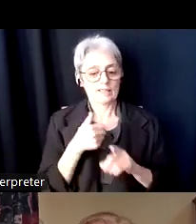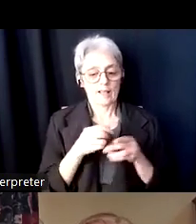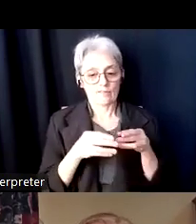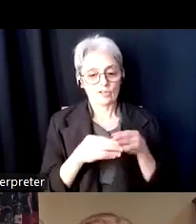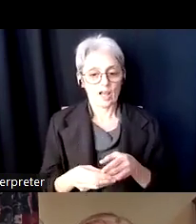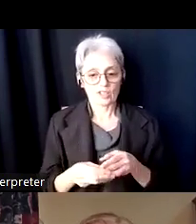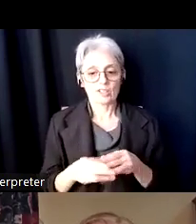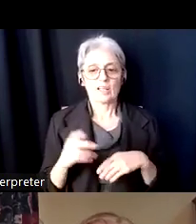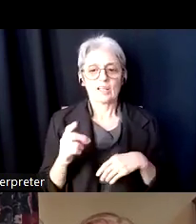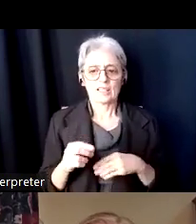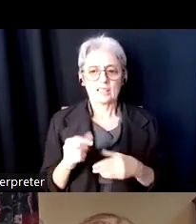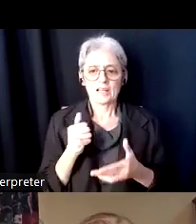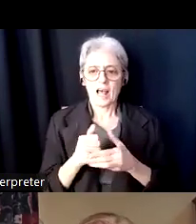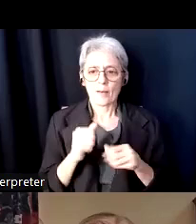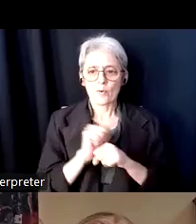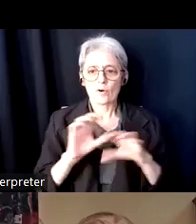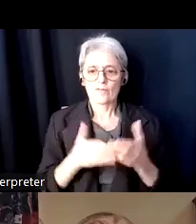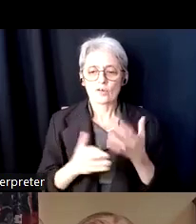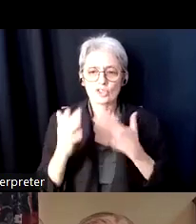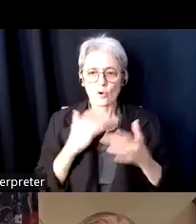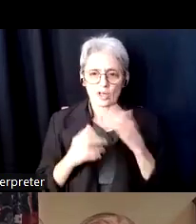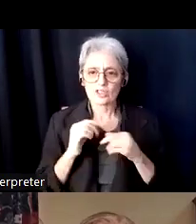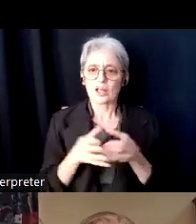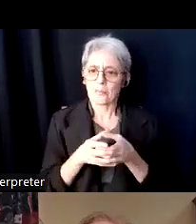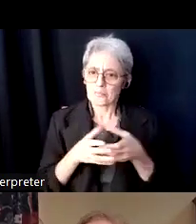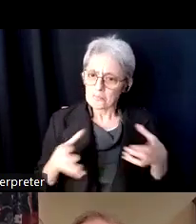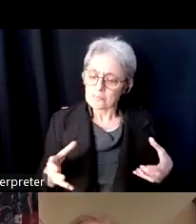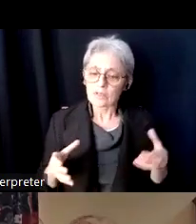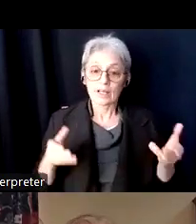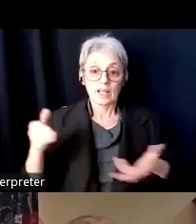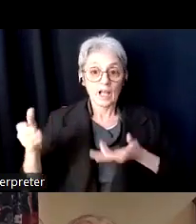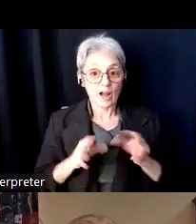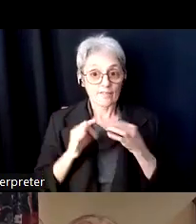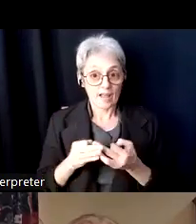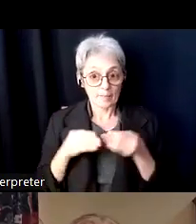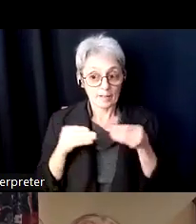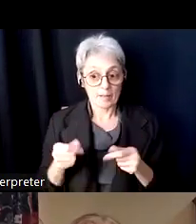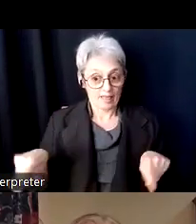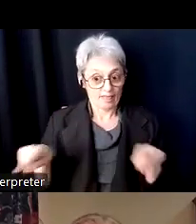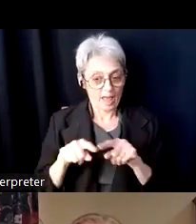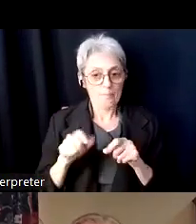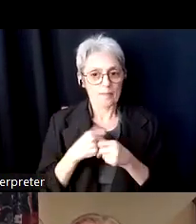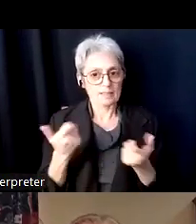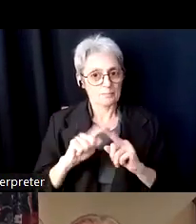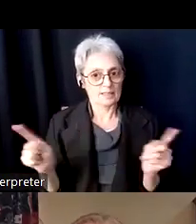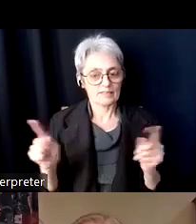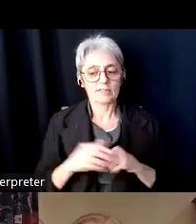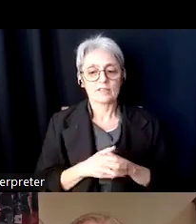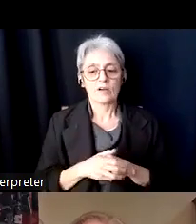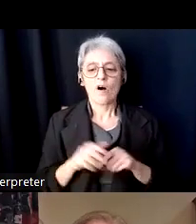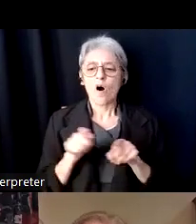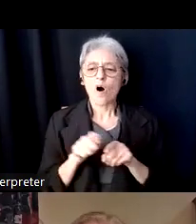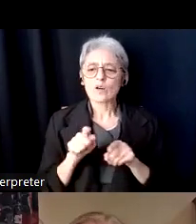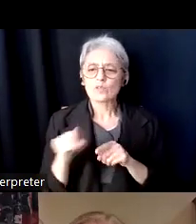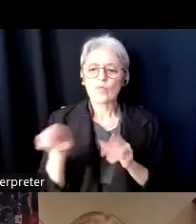workforce shortages, particularly being able to hire paid family makes a difference. But at the same time, we also heard from states self-direction is in no